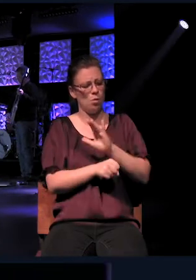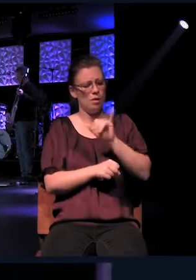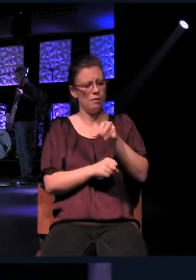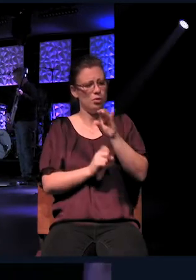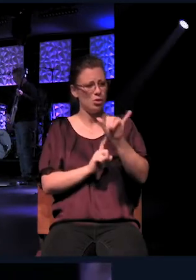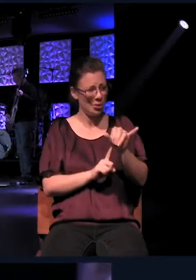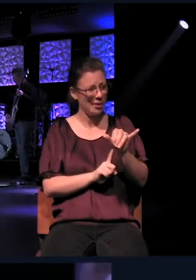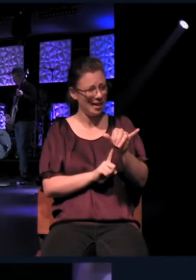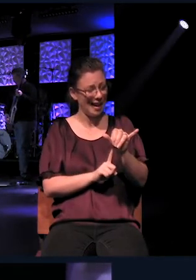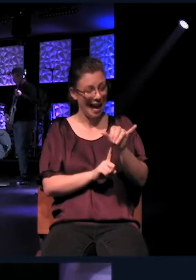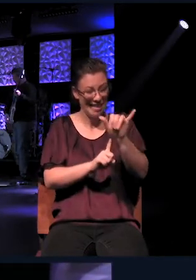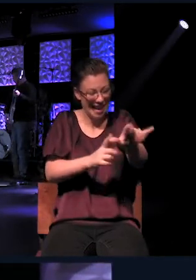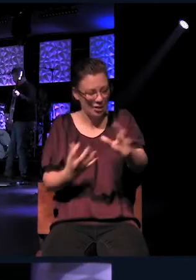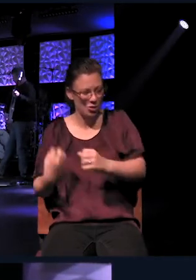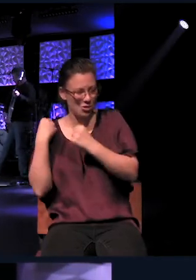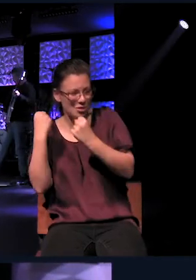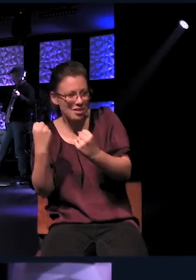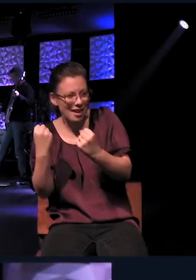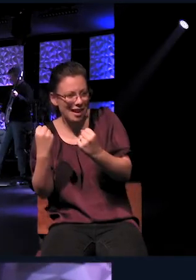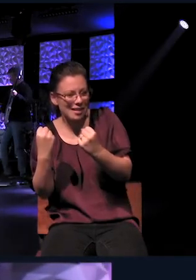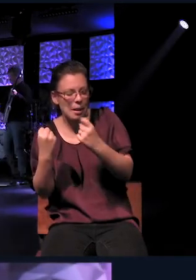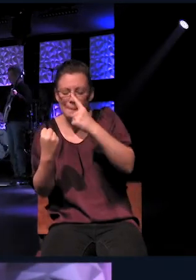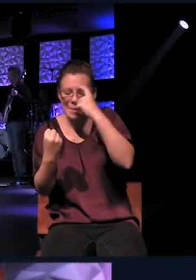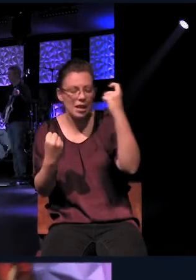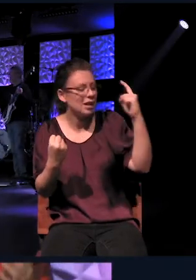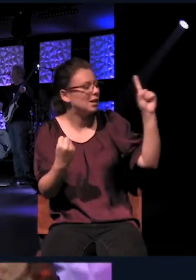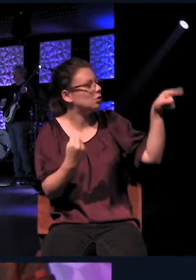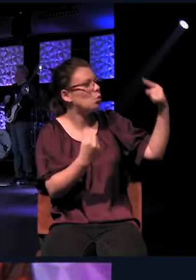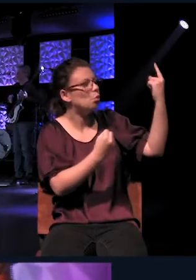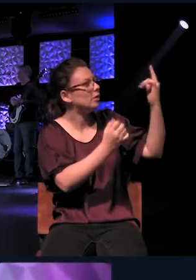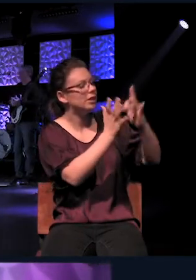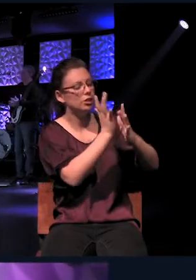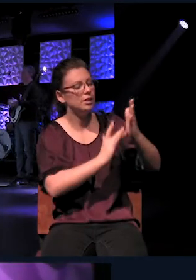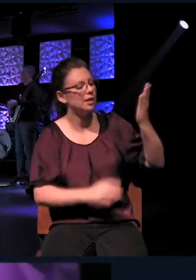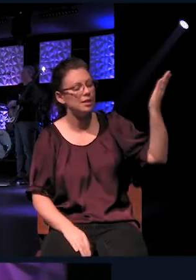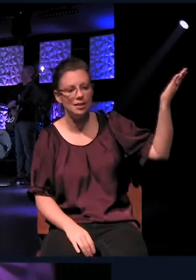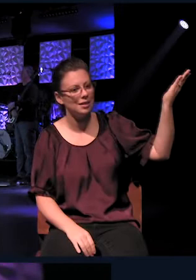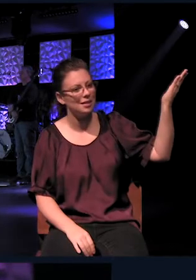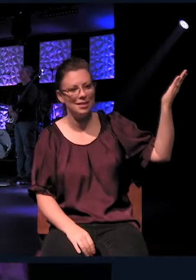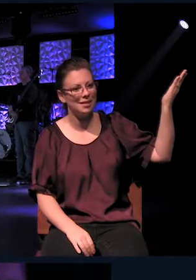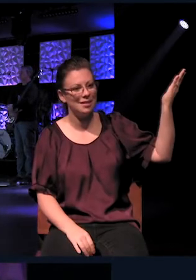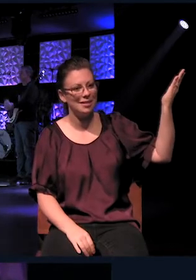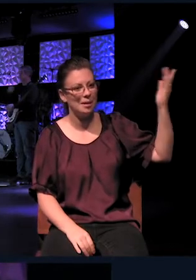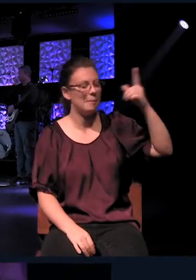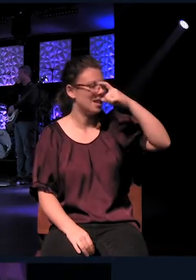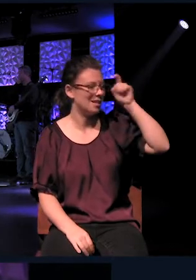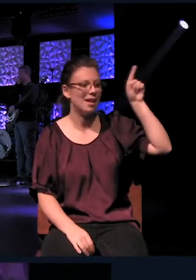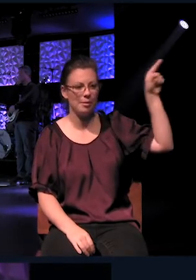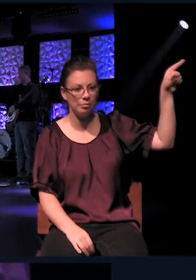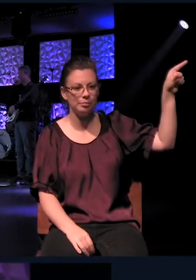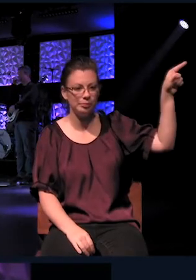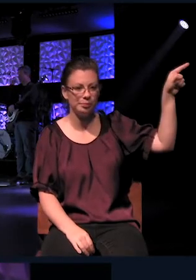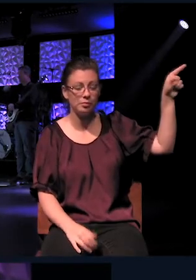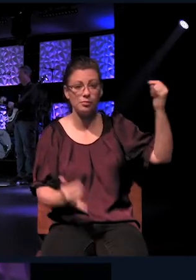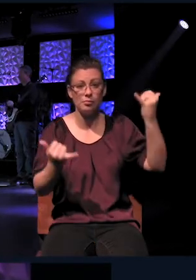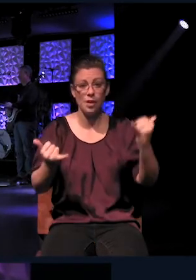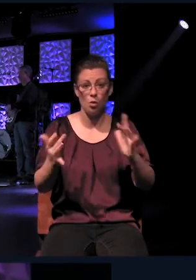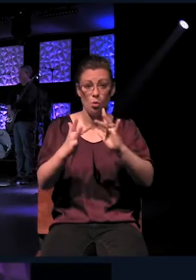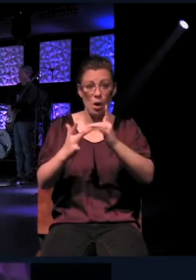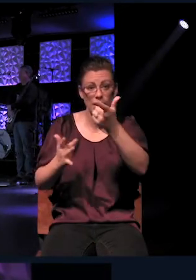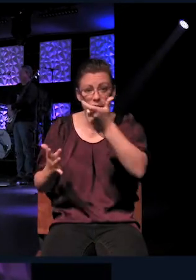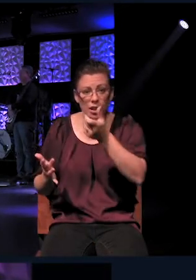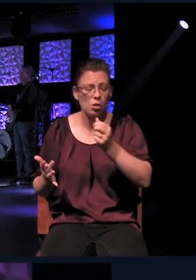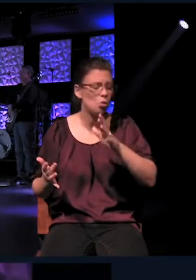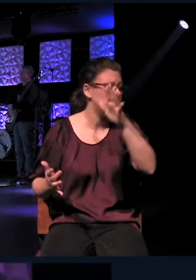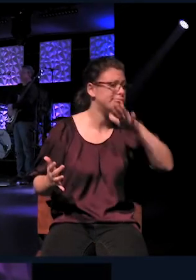Joy is my strength because of Jesus. And so you have an opportunity this morning, those of you in this room and that are watching online, to surrender